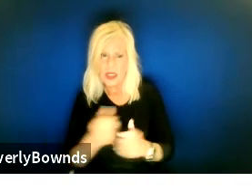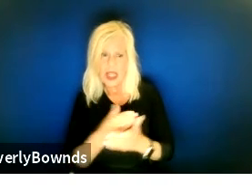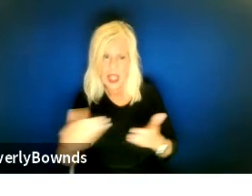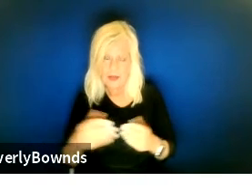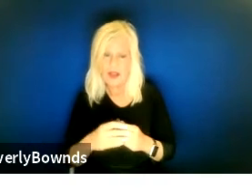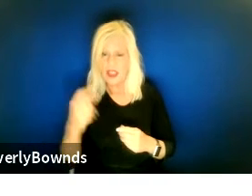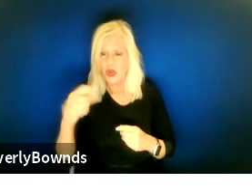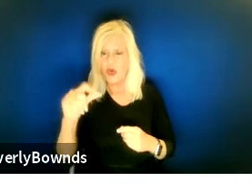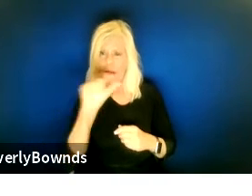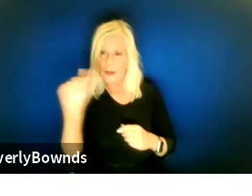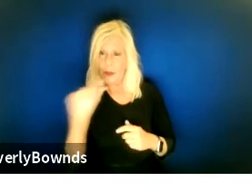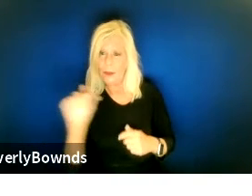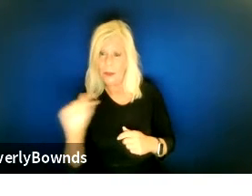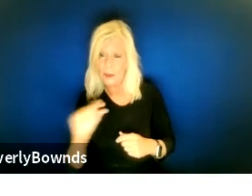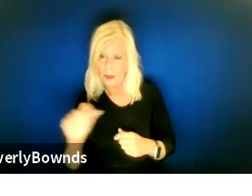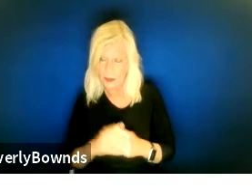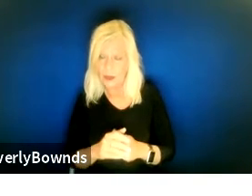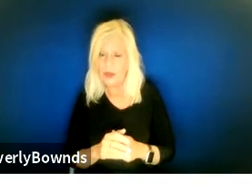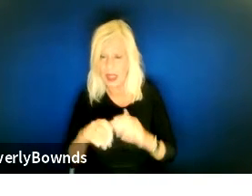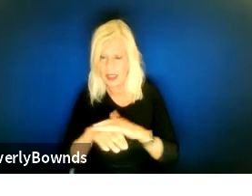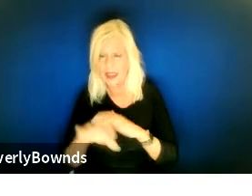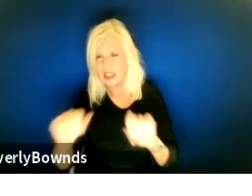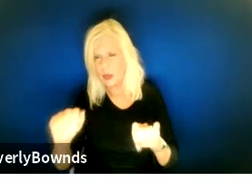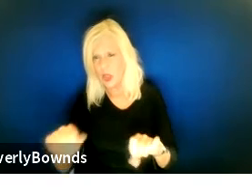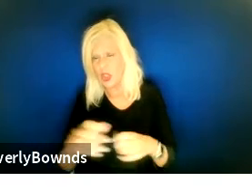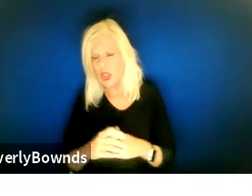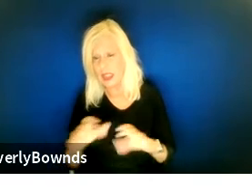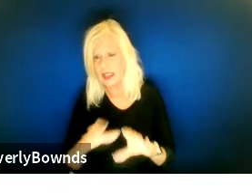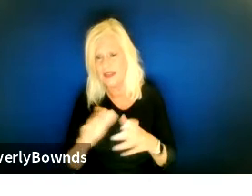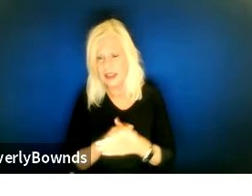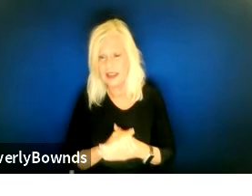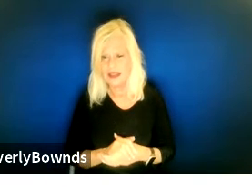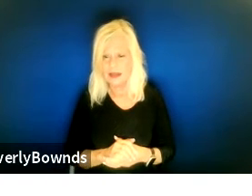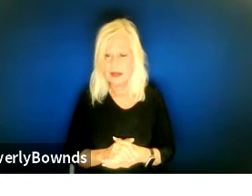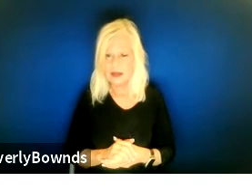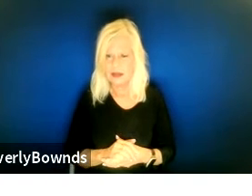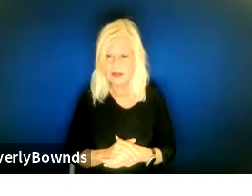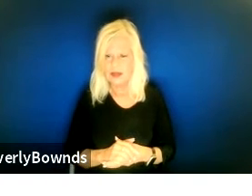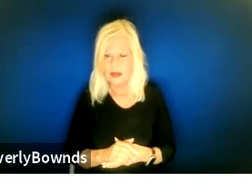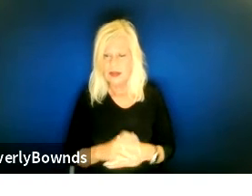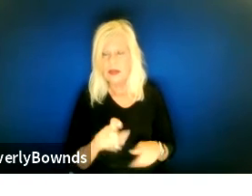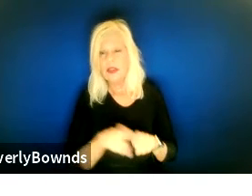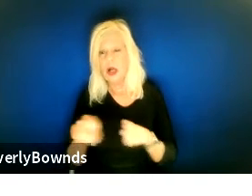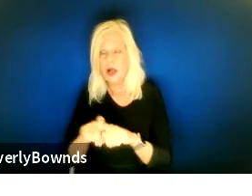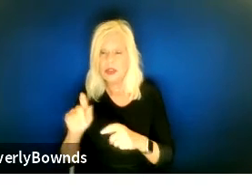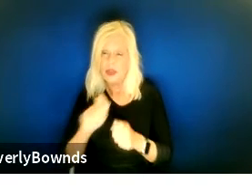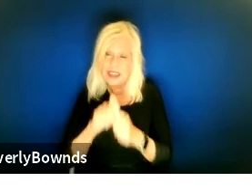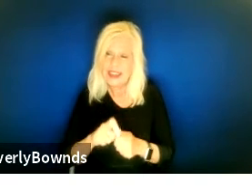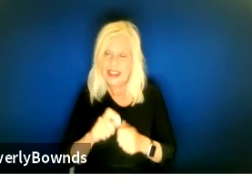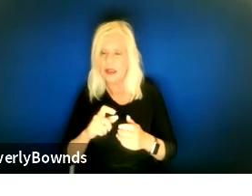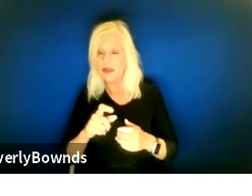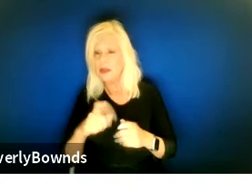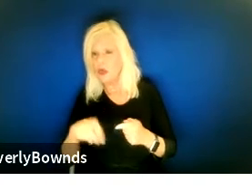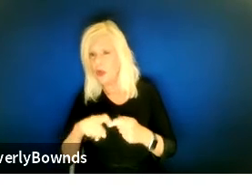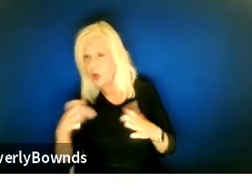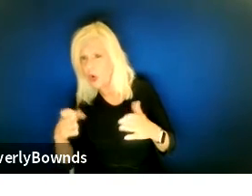in green are like accessible activities. And it also gives details about the timing,